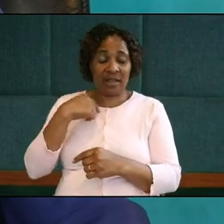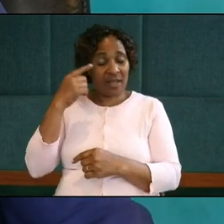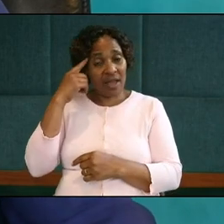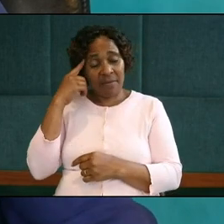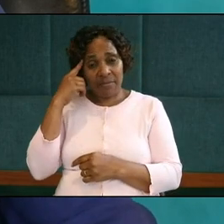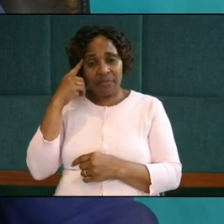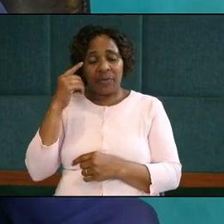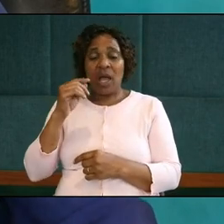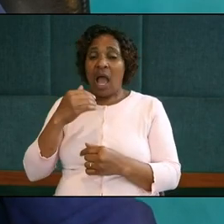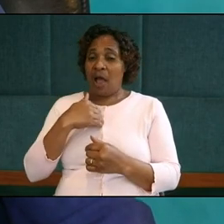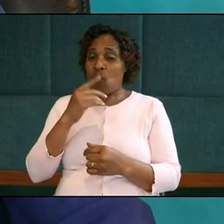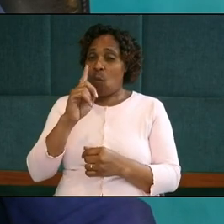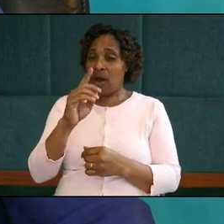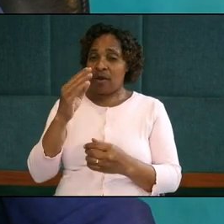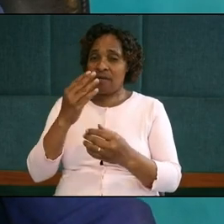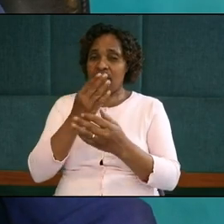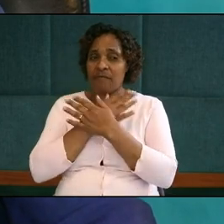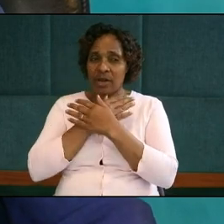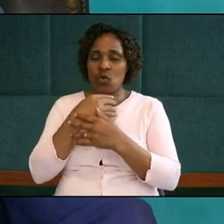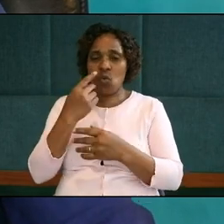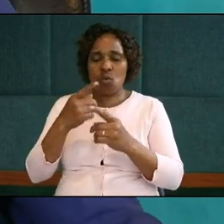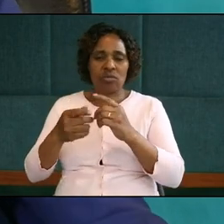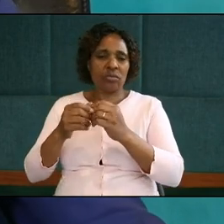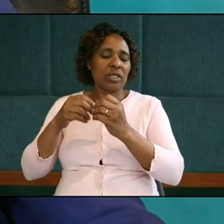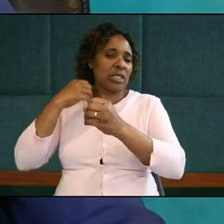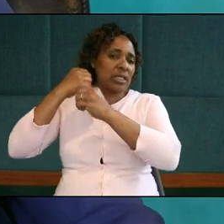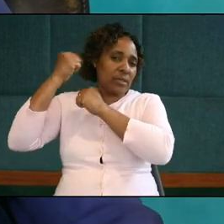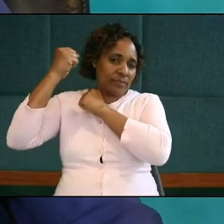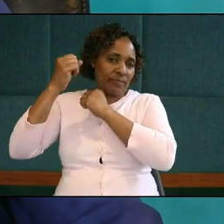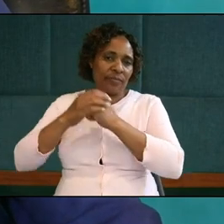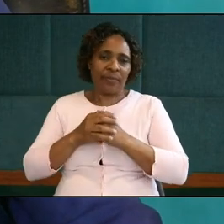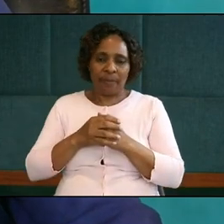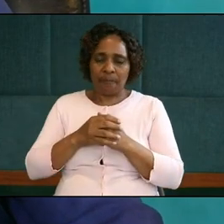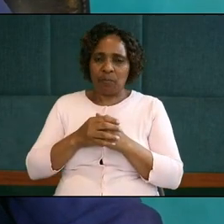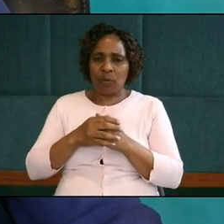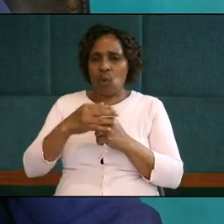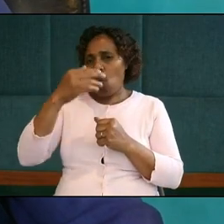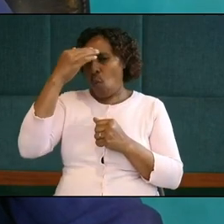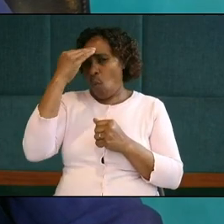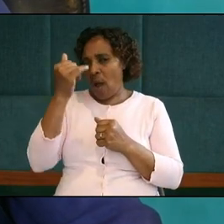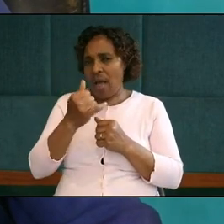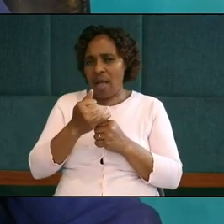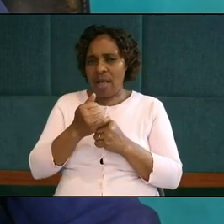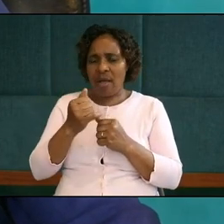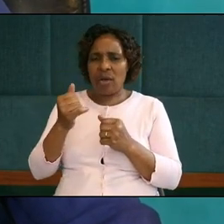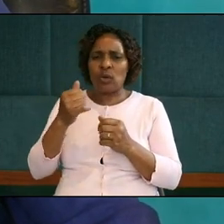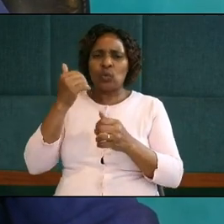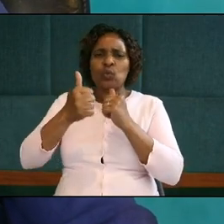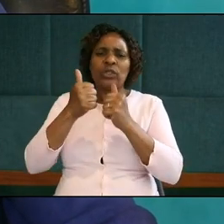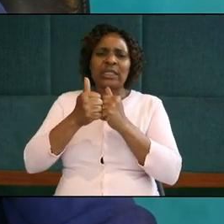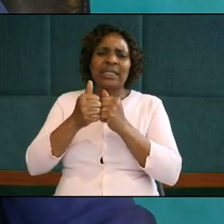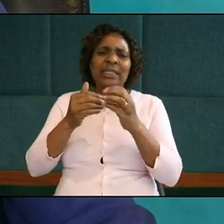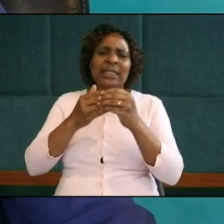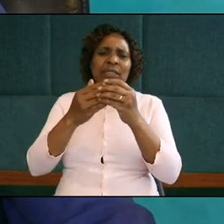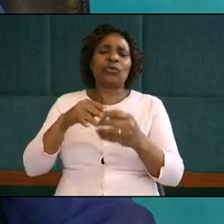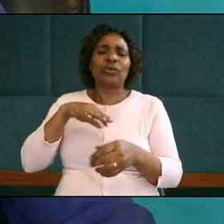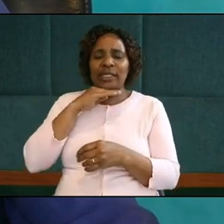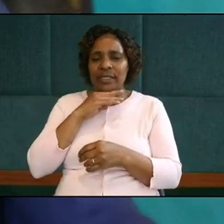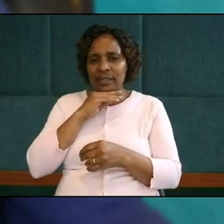who committed suicide, you know. And, you know, that's just a good example of worldly sorrow that leads to death. All right.